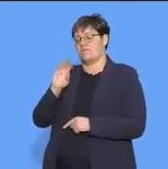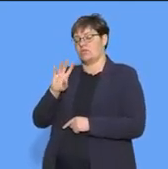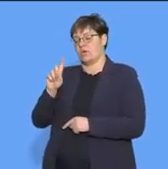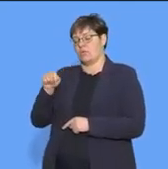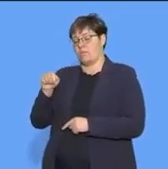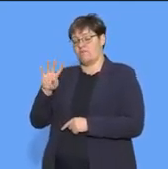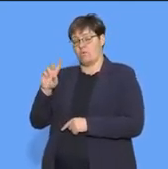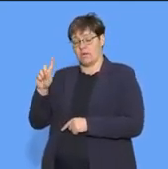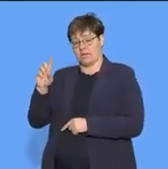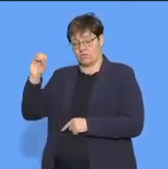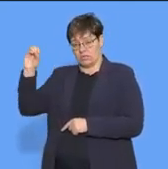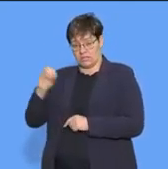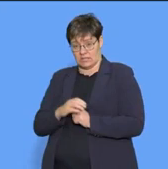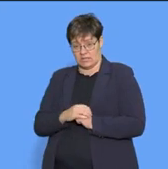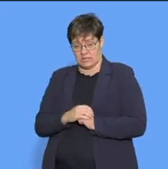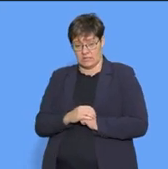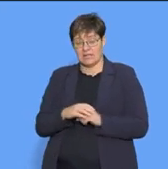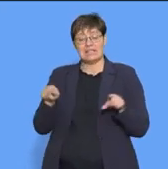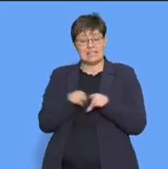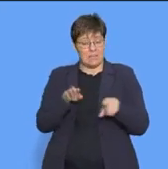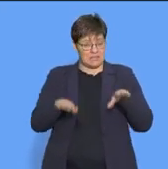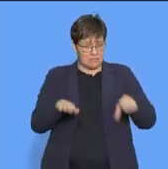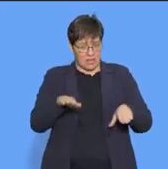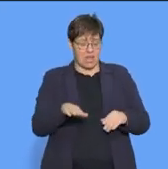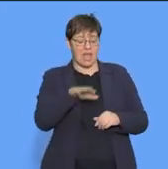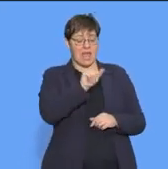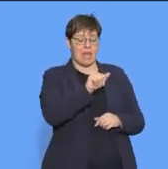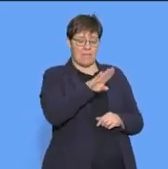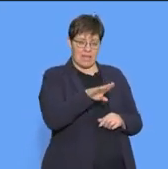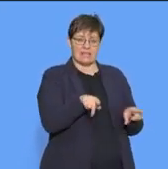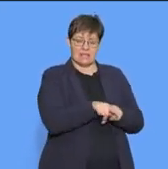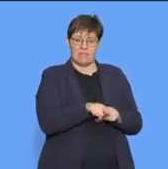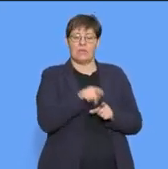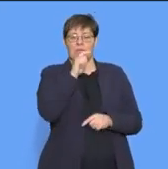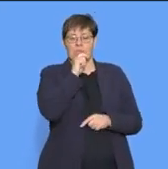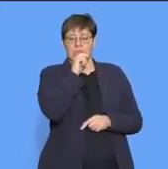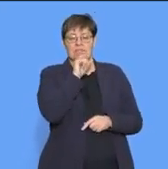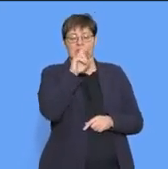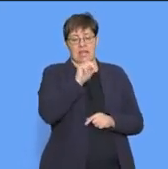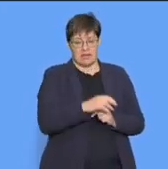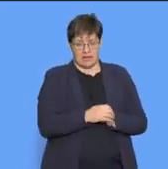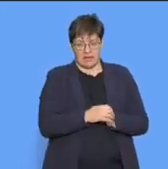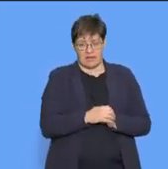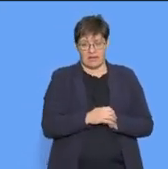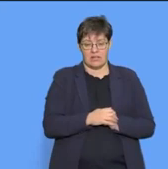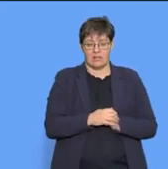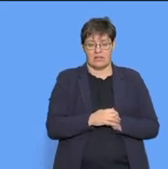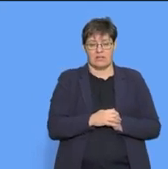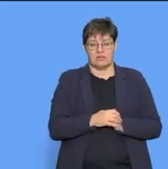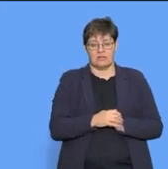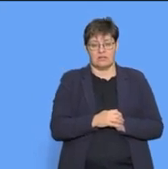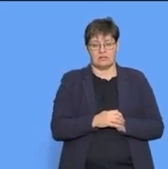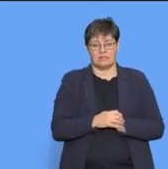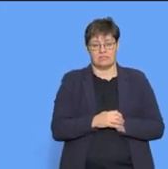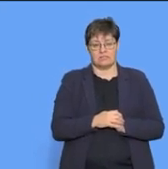which is 41,4 degrees. And similarly, we're going to find the length of AB using sine. So if you're going to find the length of